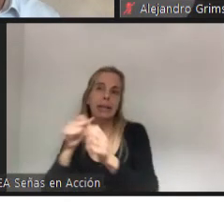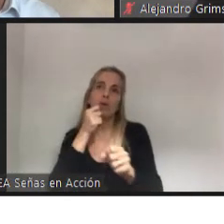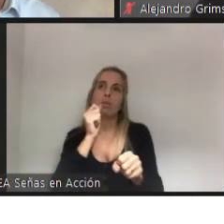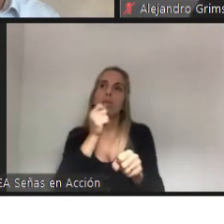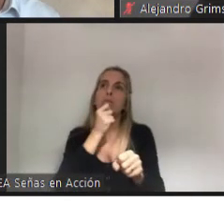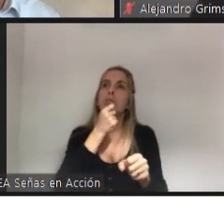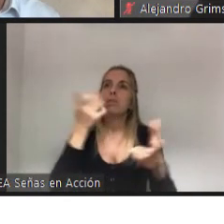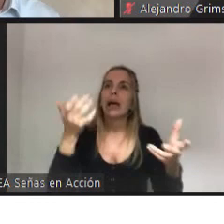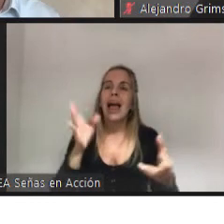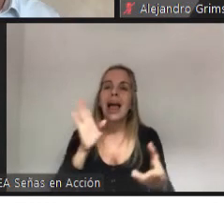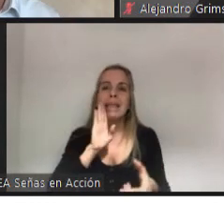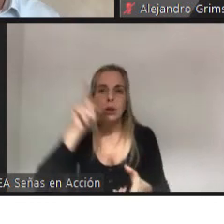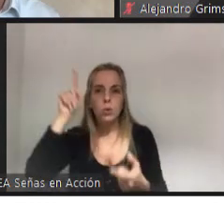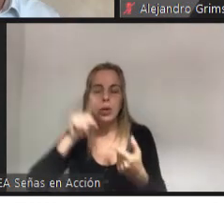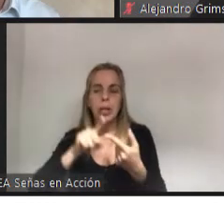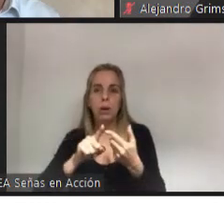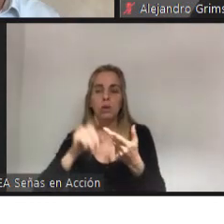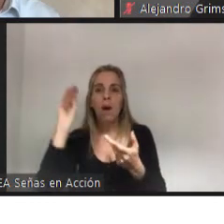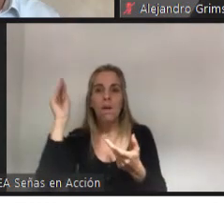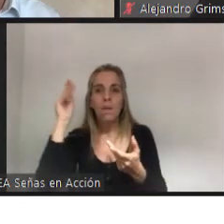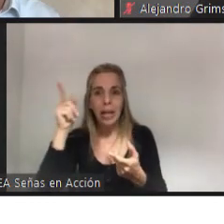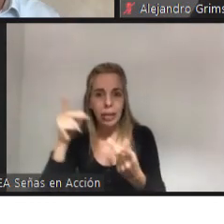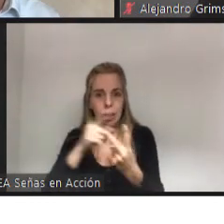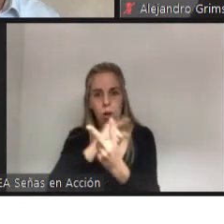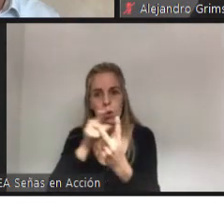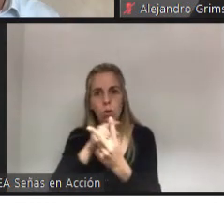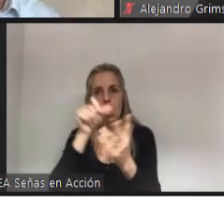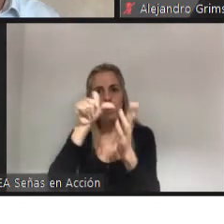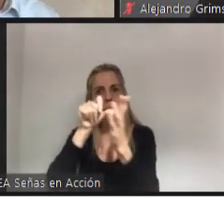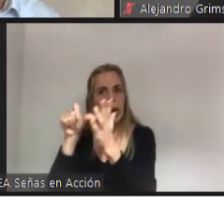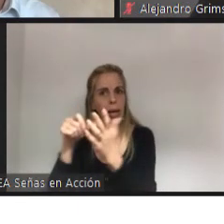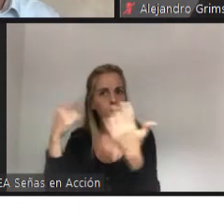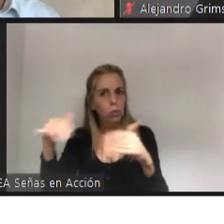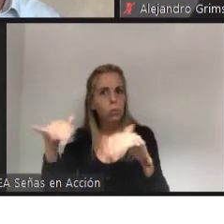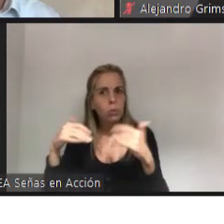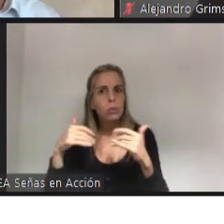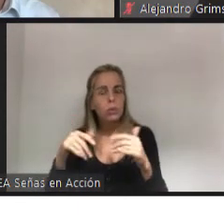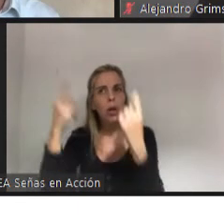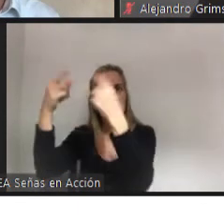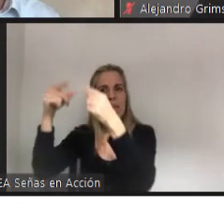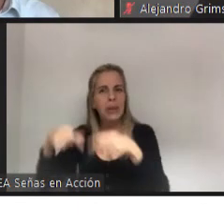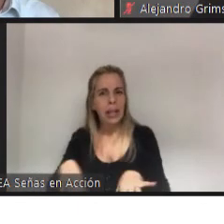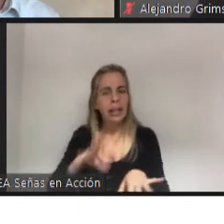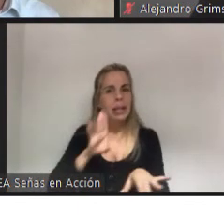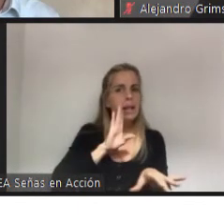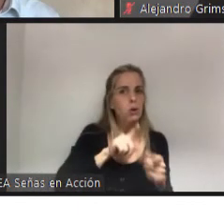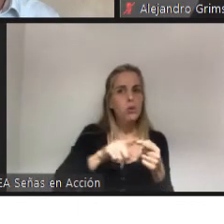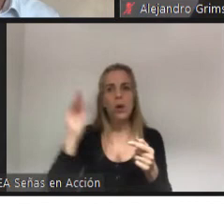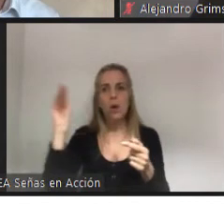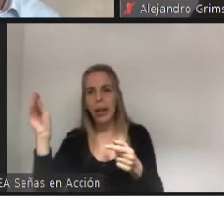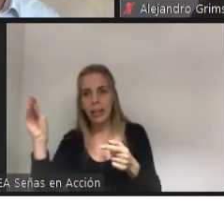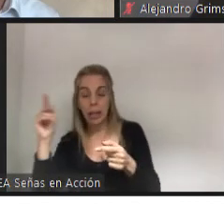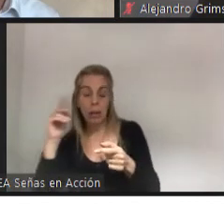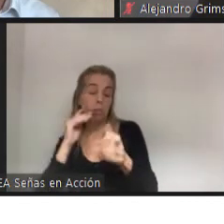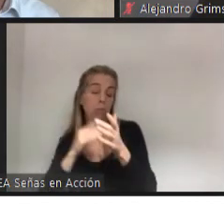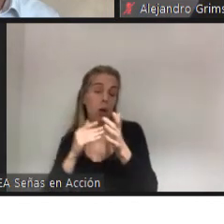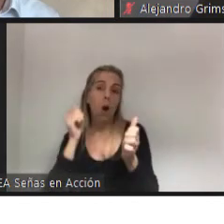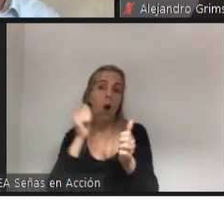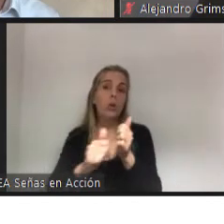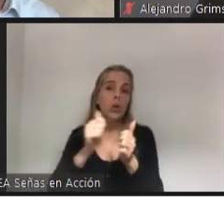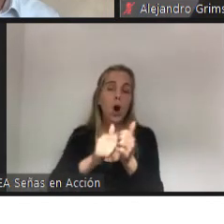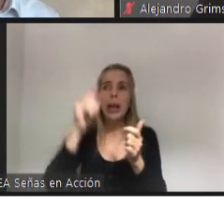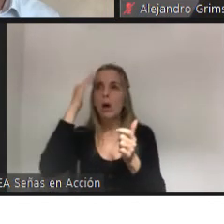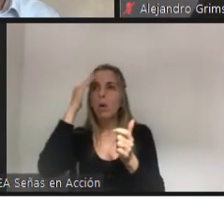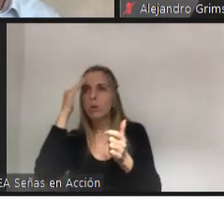countries such as the United States and Brazil, these being totally different countries from the point of view of